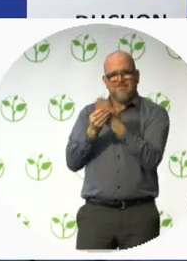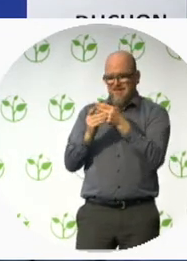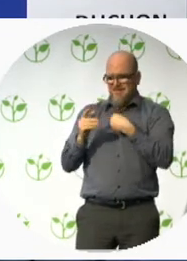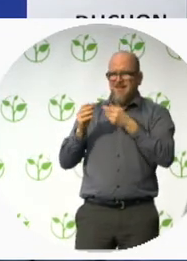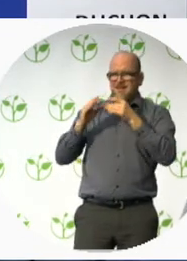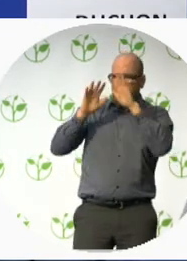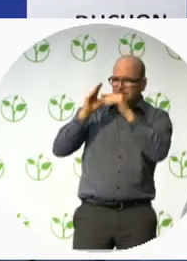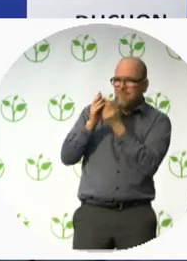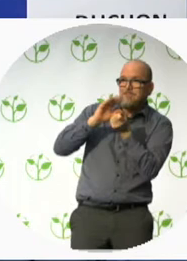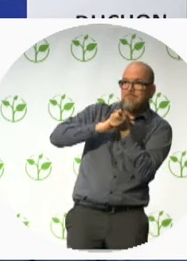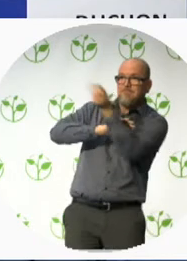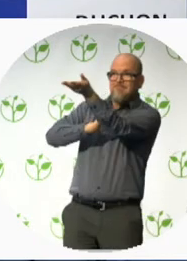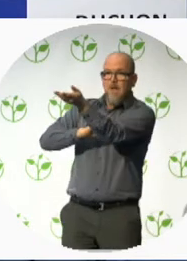time.